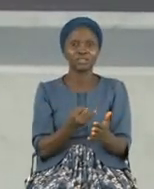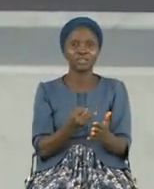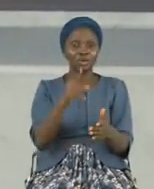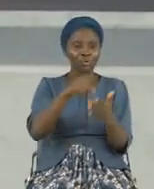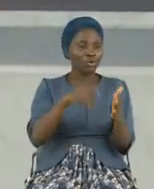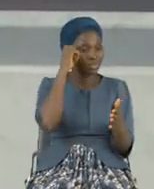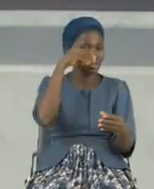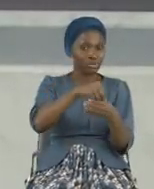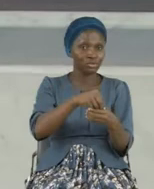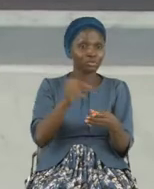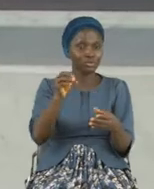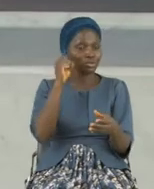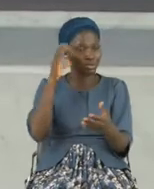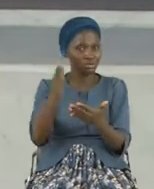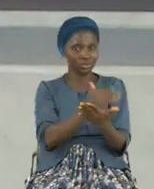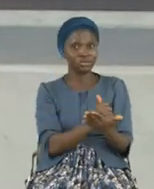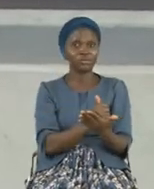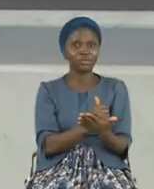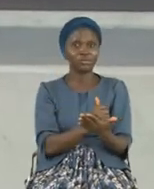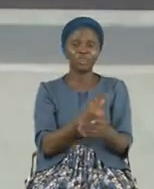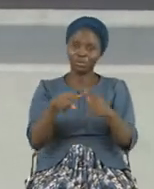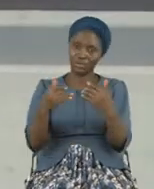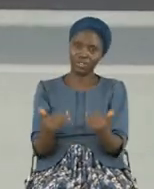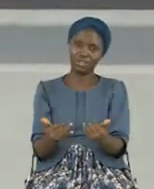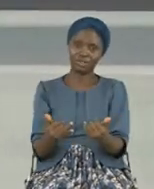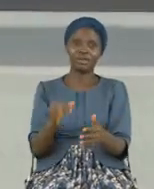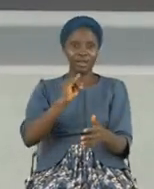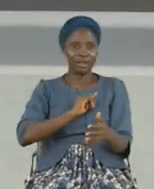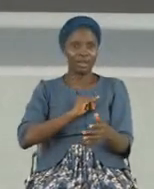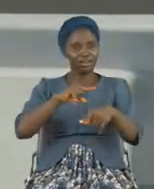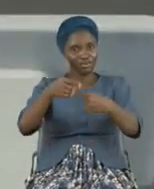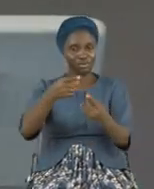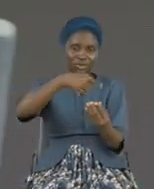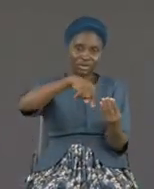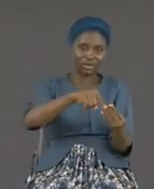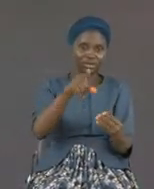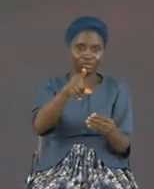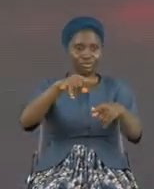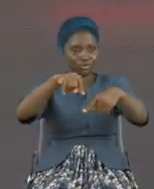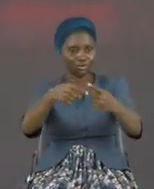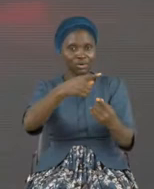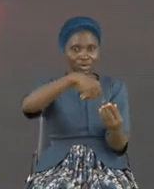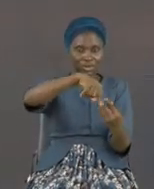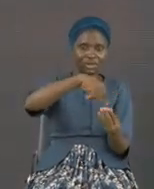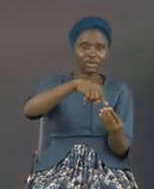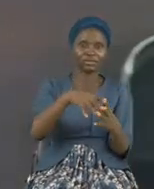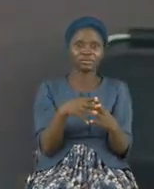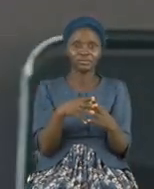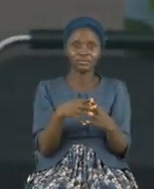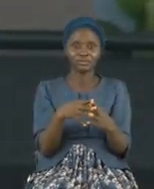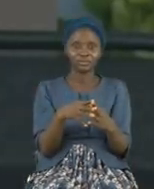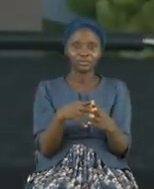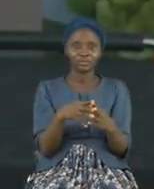now, I go about, you go about, and we go about, we're